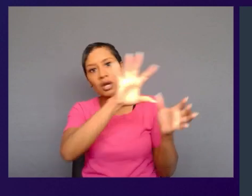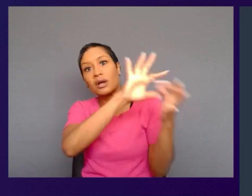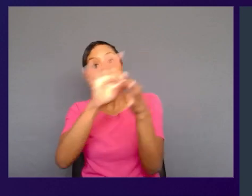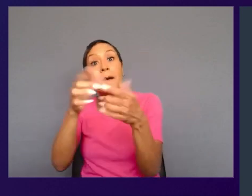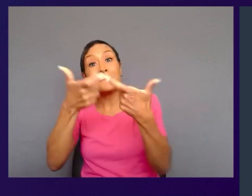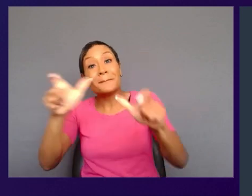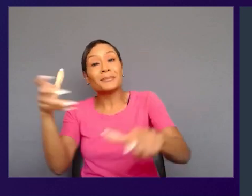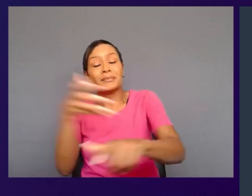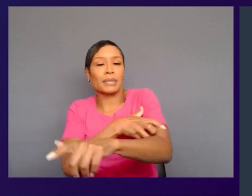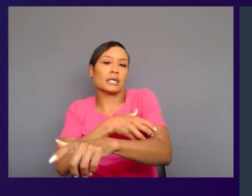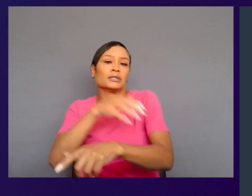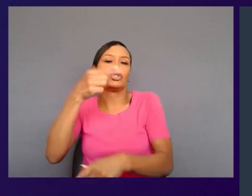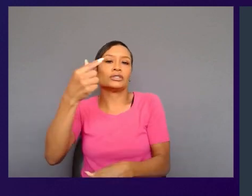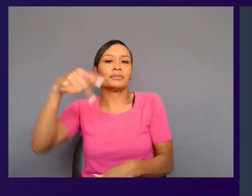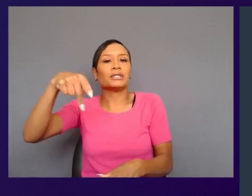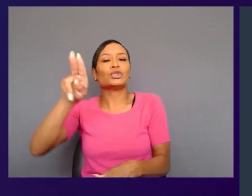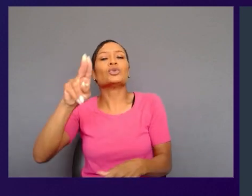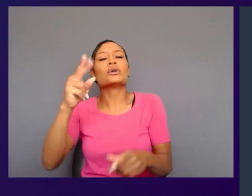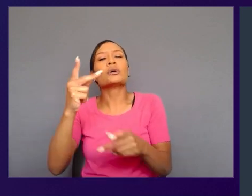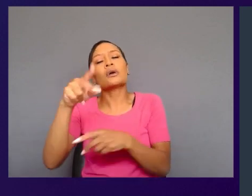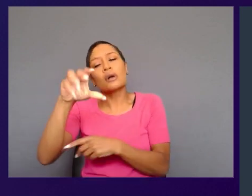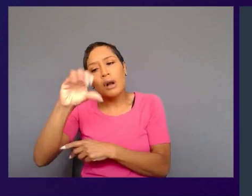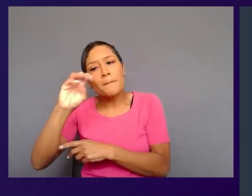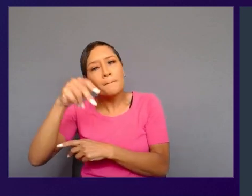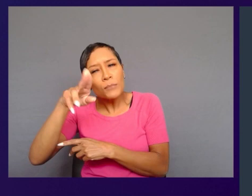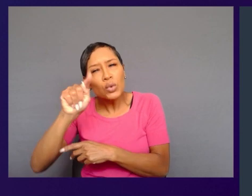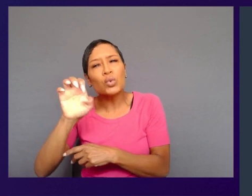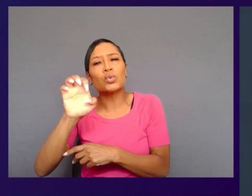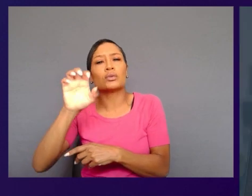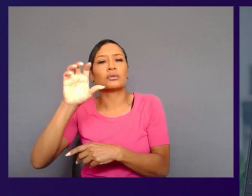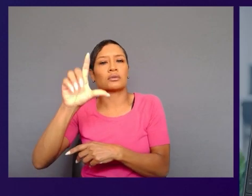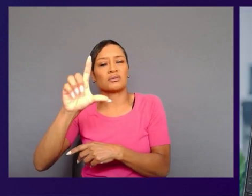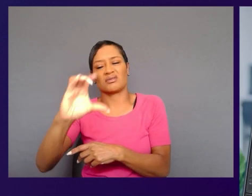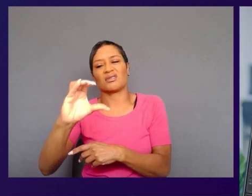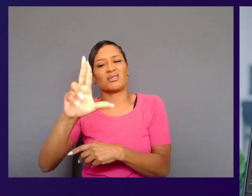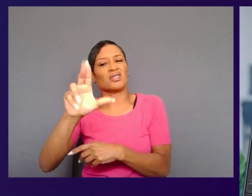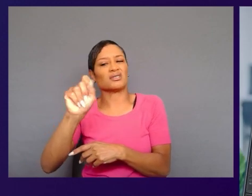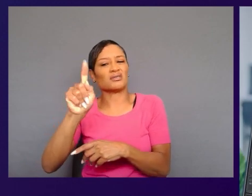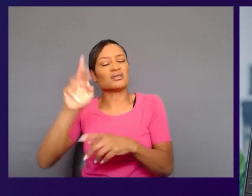GPU compute cluster for the training phase.